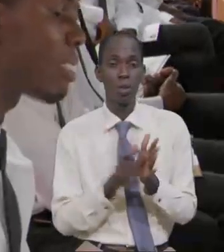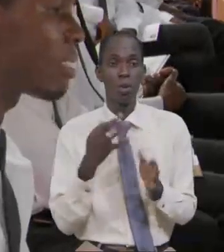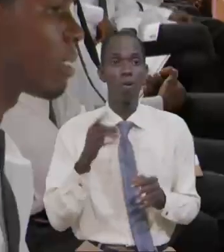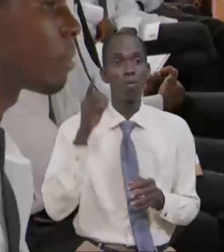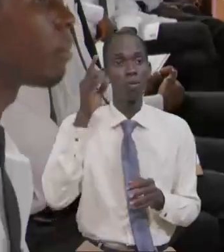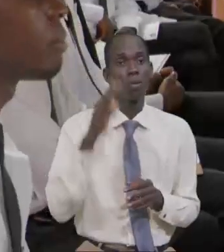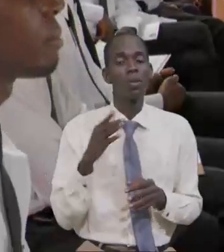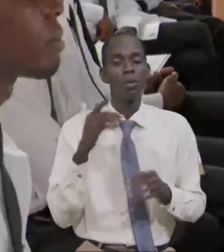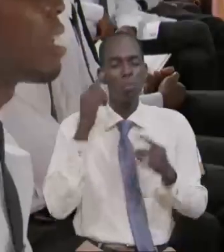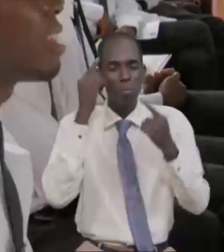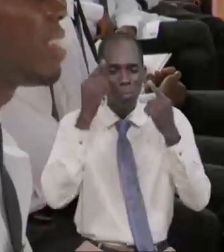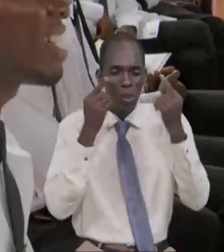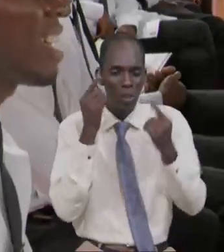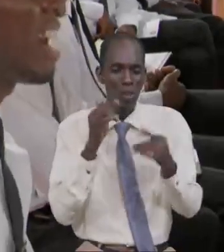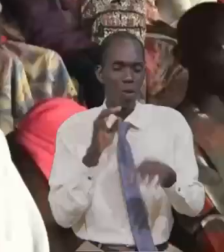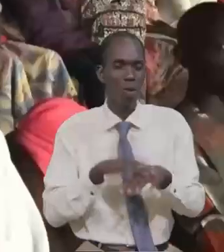Meditate, tell me.